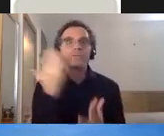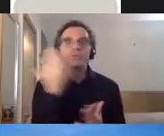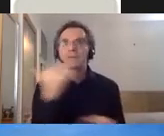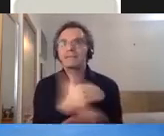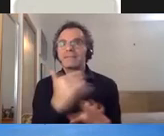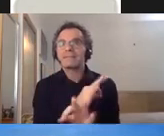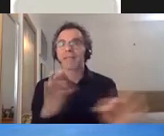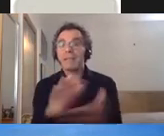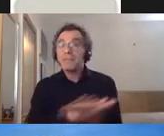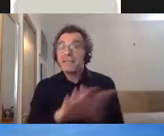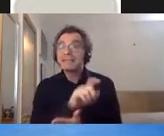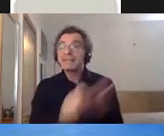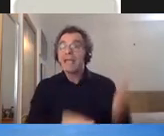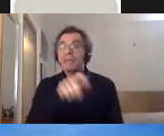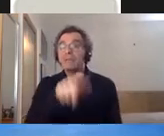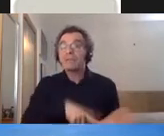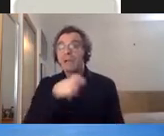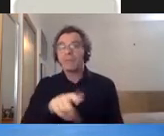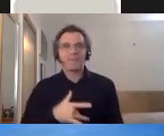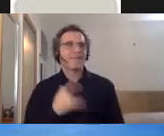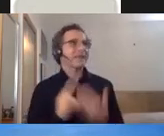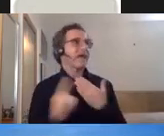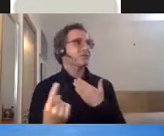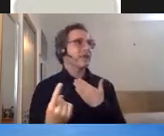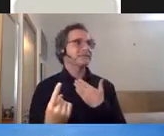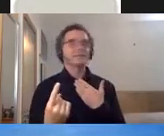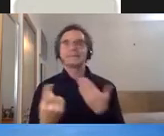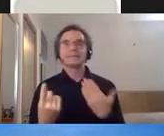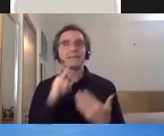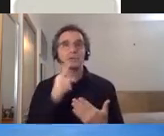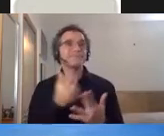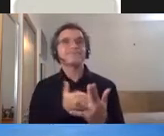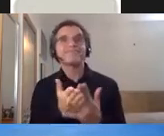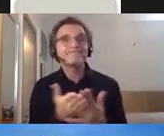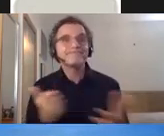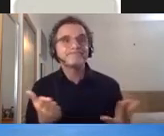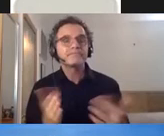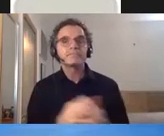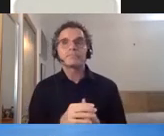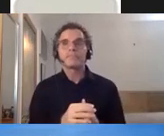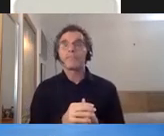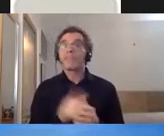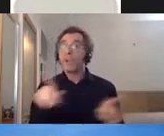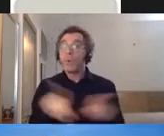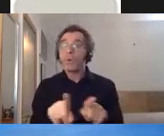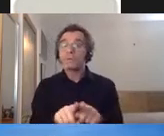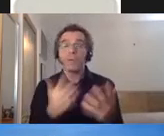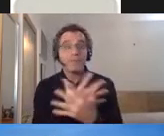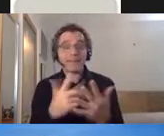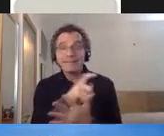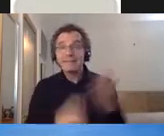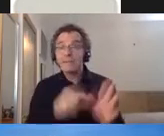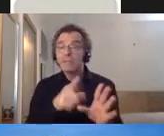led to disabled young people feeling isolated and shut out. In addition, many disabled young people